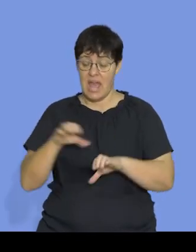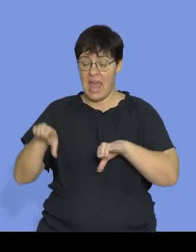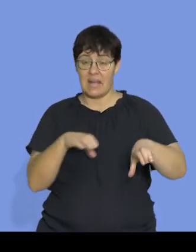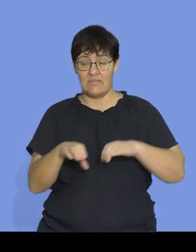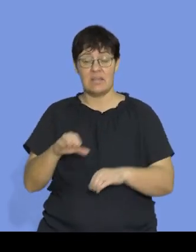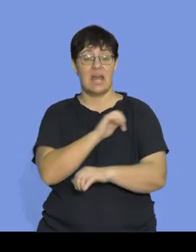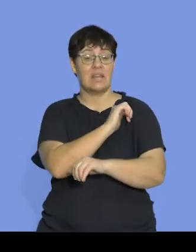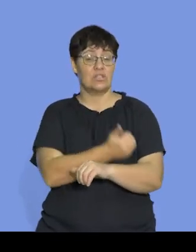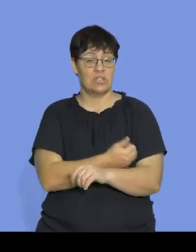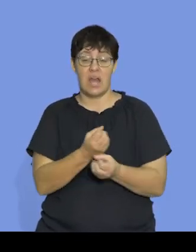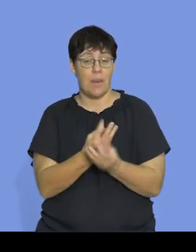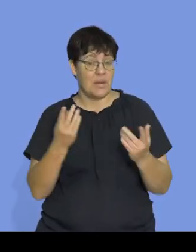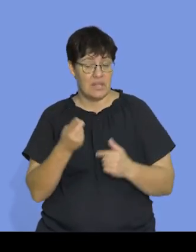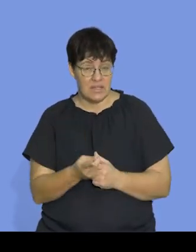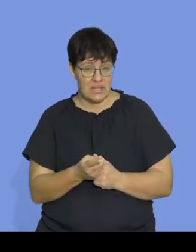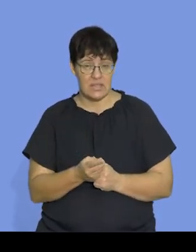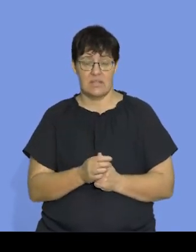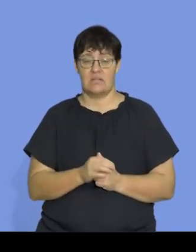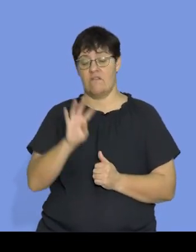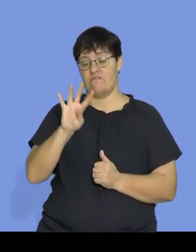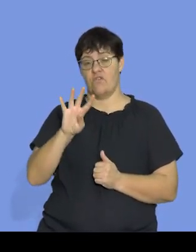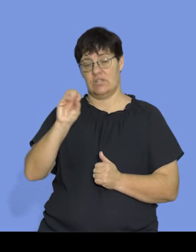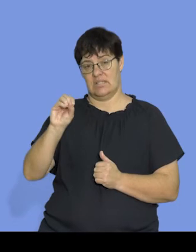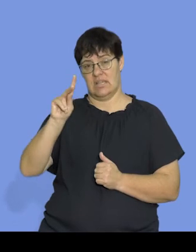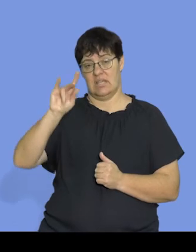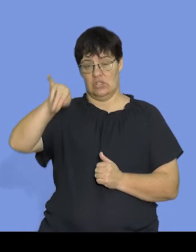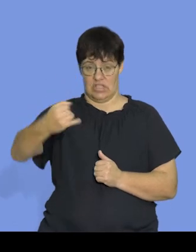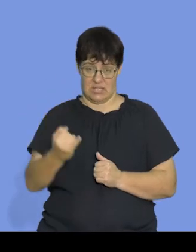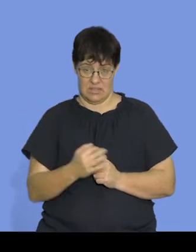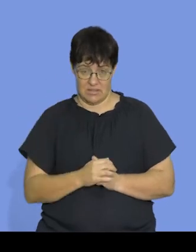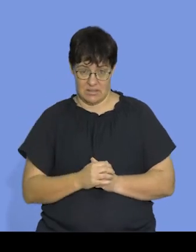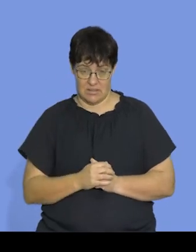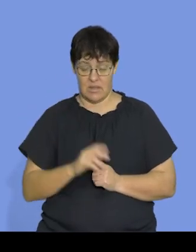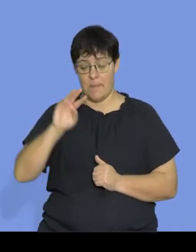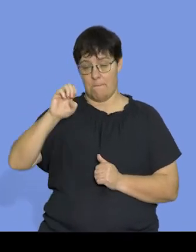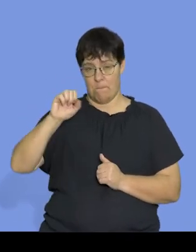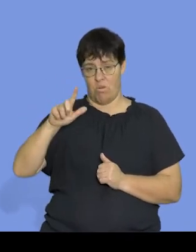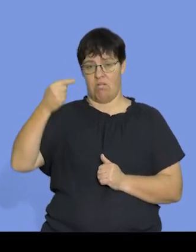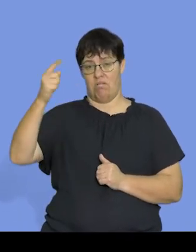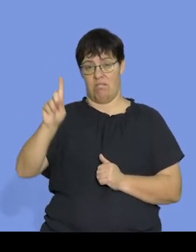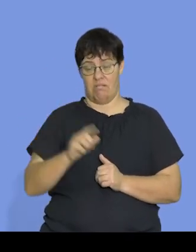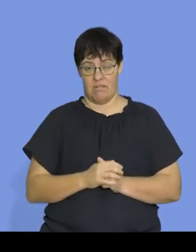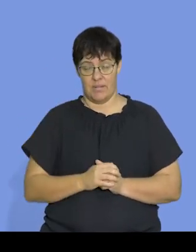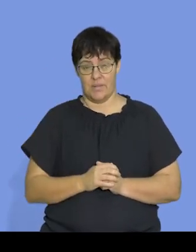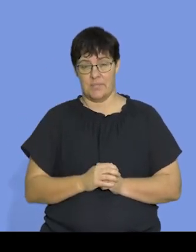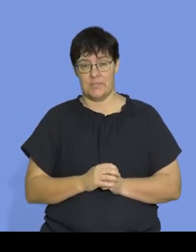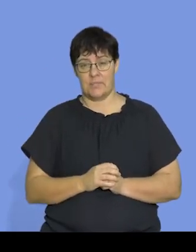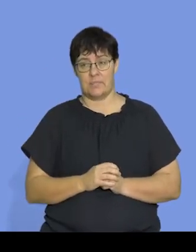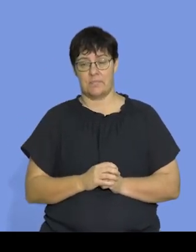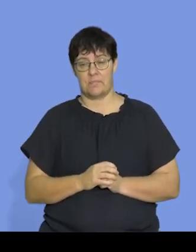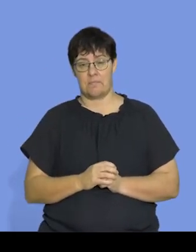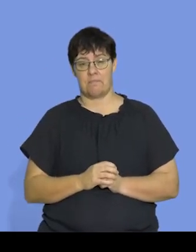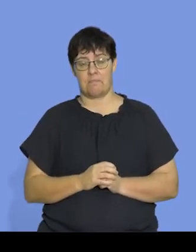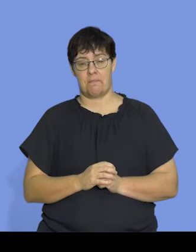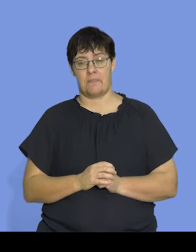case is actually equals to 40 kilojoules per mole, right? That's the minimum, okay?